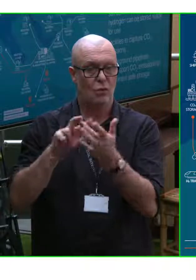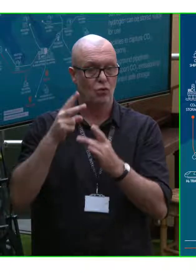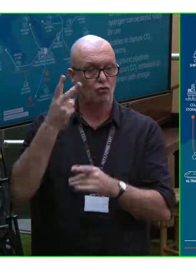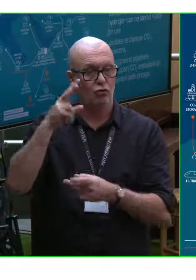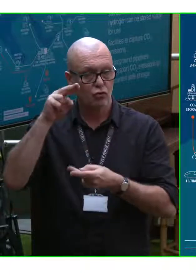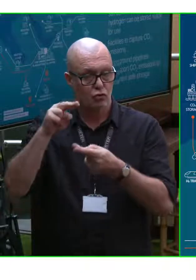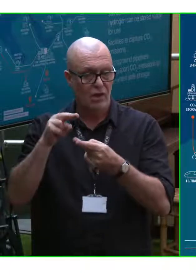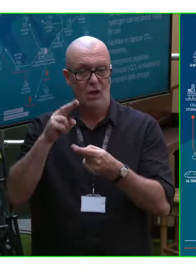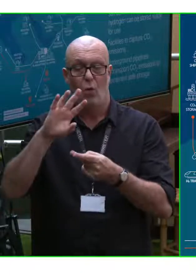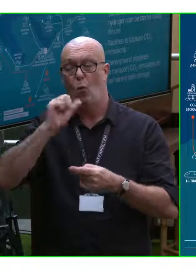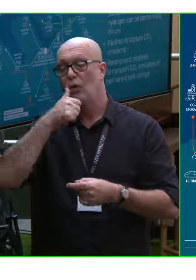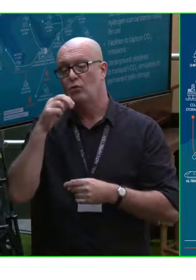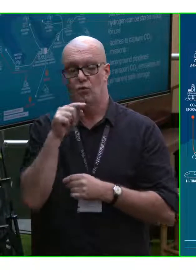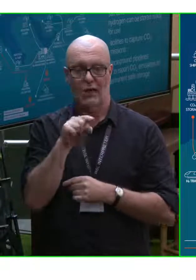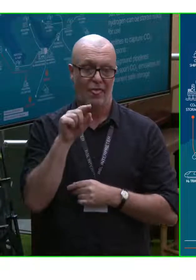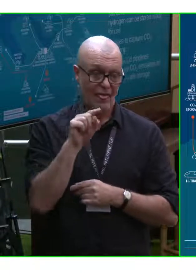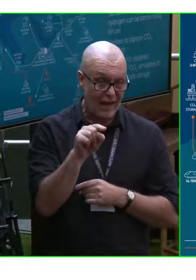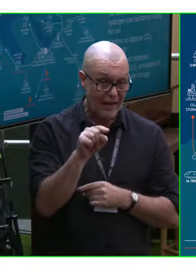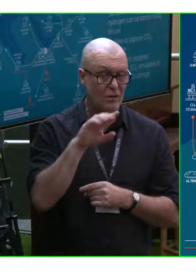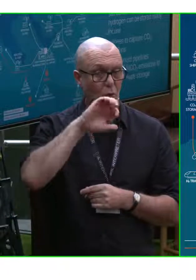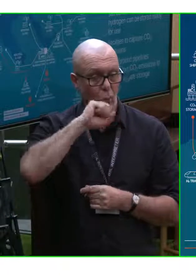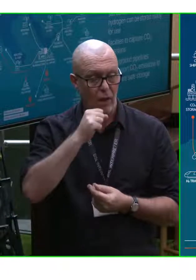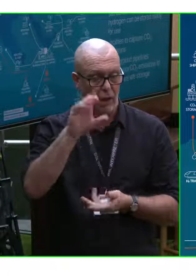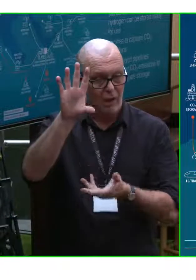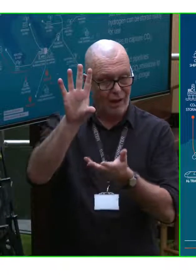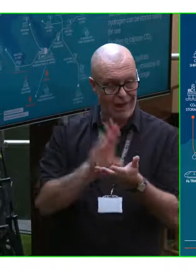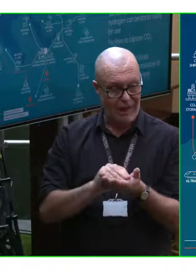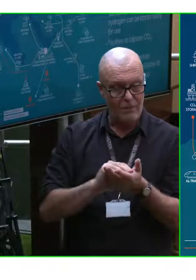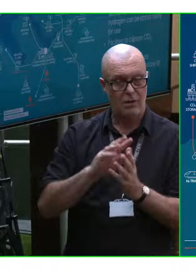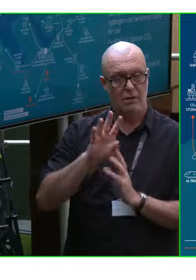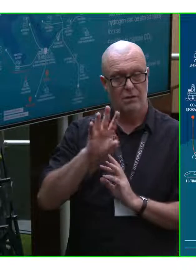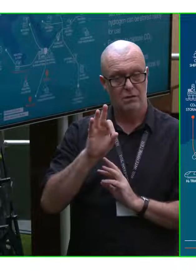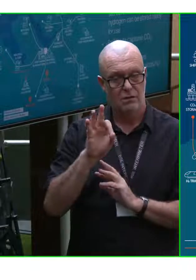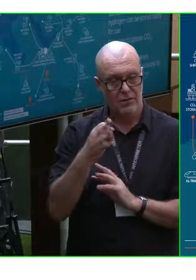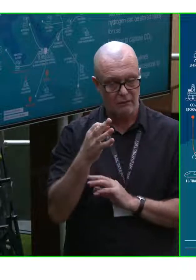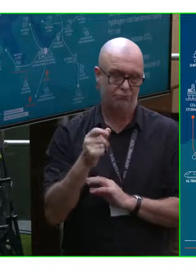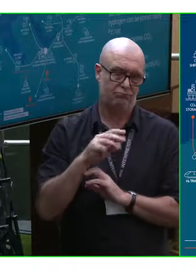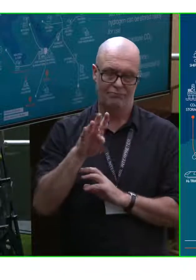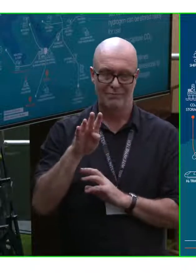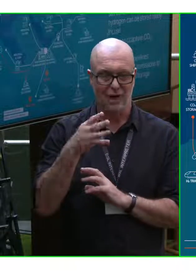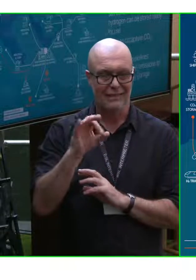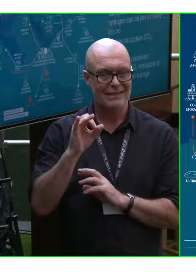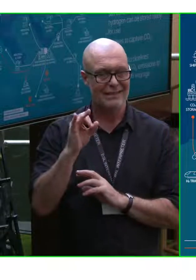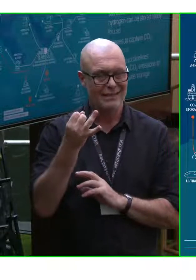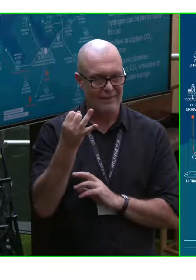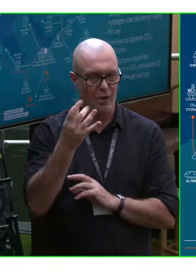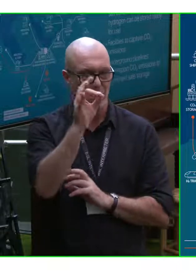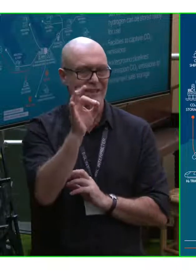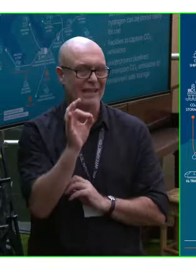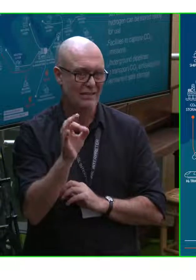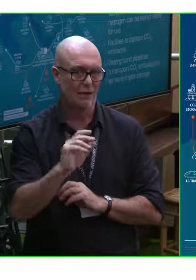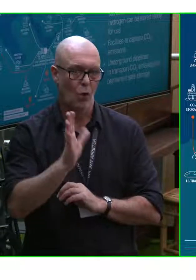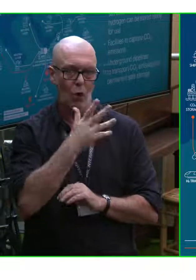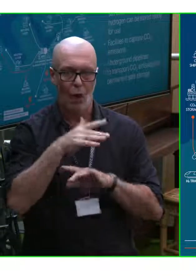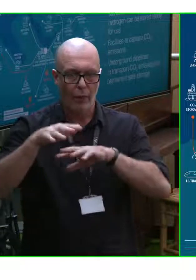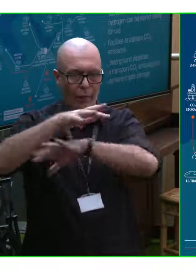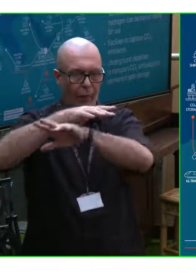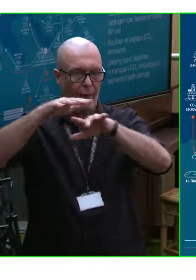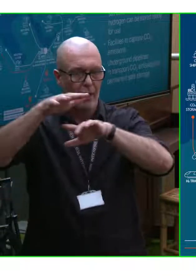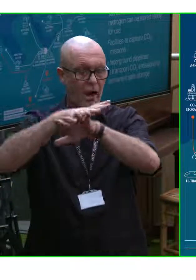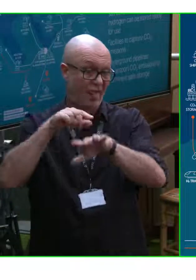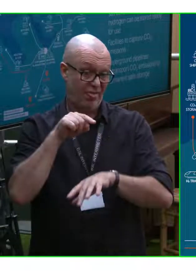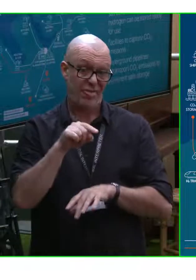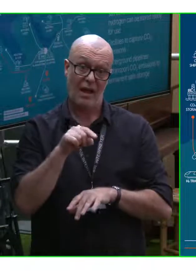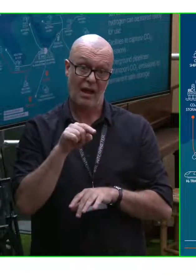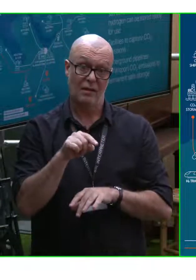capture 97% of the CO2 coming out from the natural gas that is being used to convert. That is then